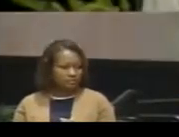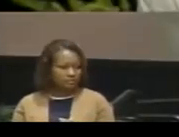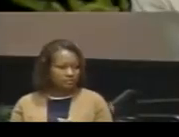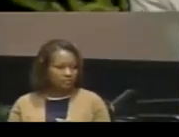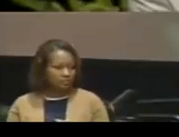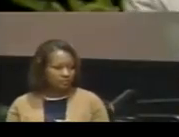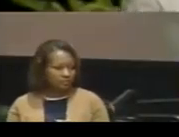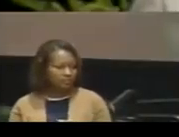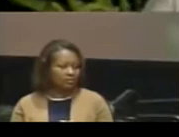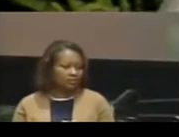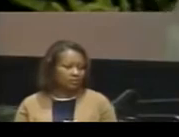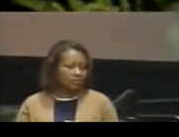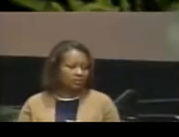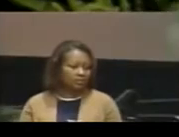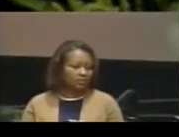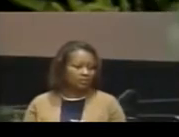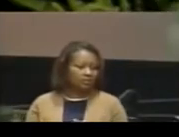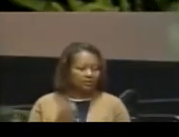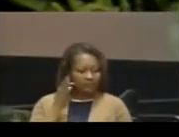Thank you.